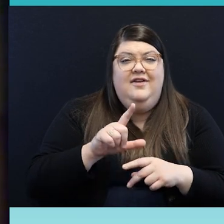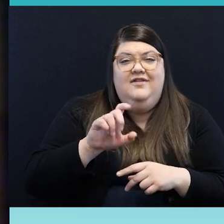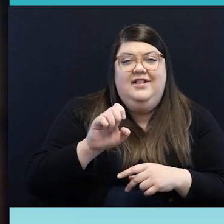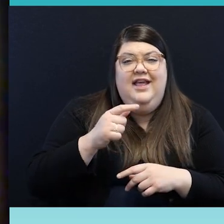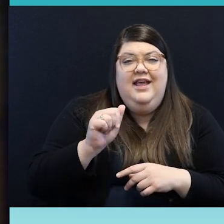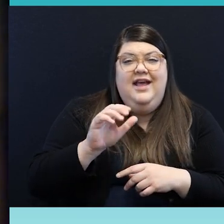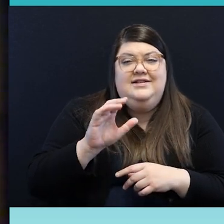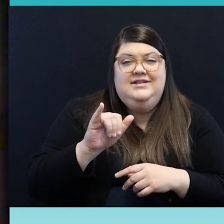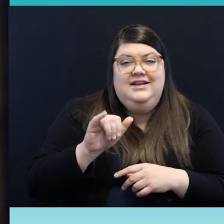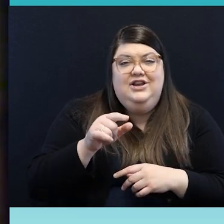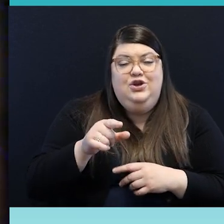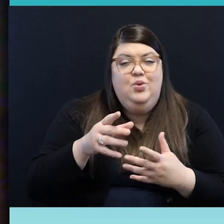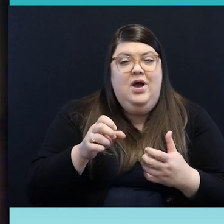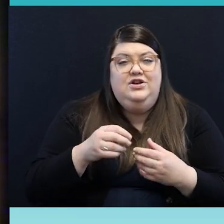leave.